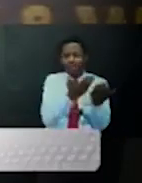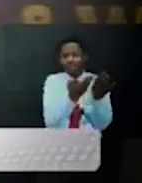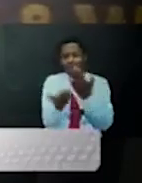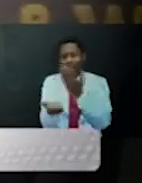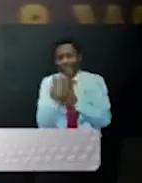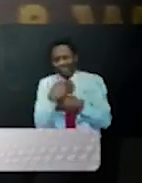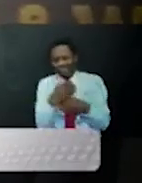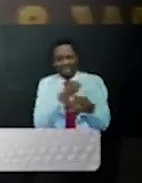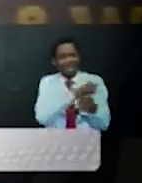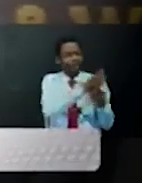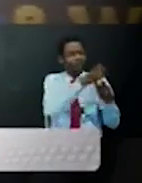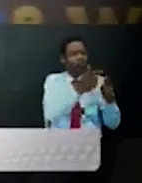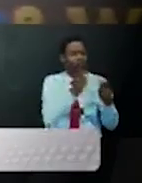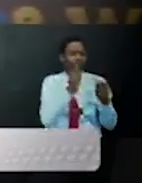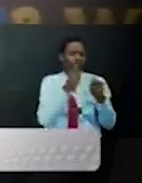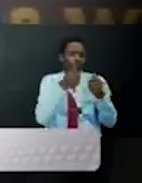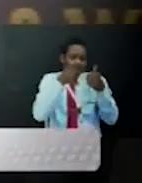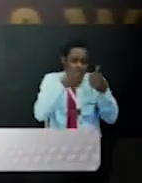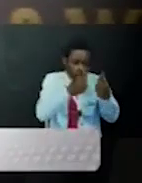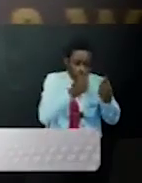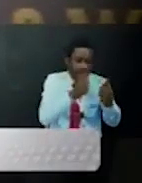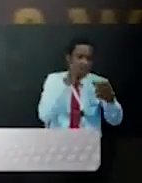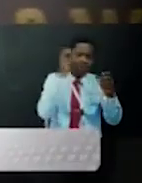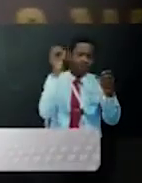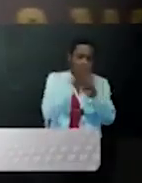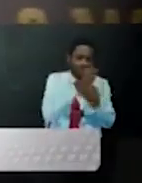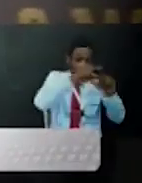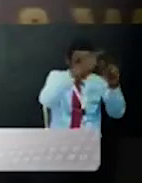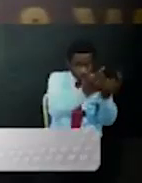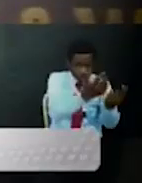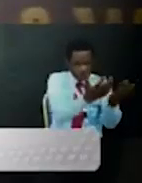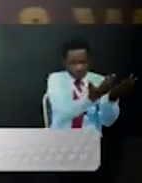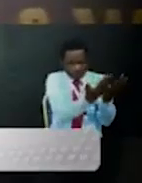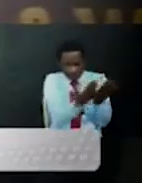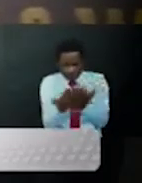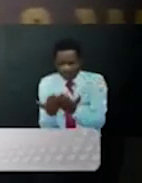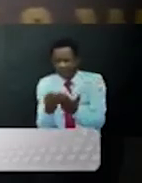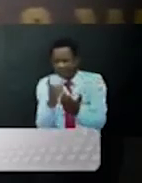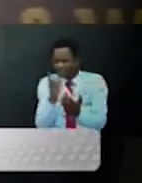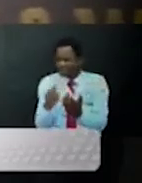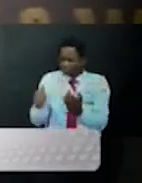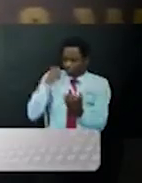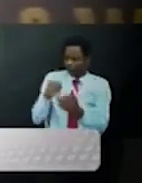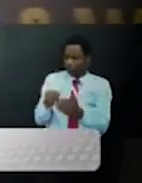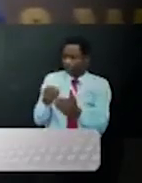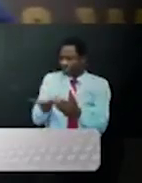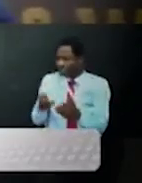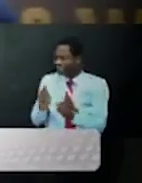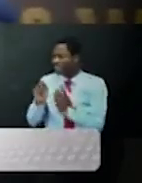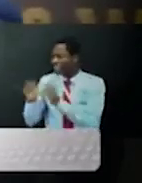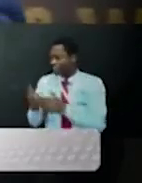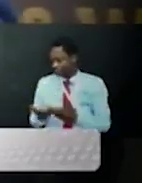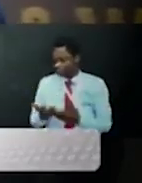people. And then David said, no, give them some. They covered the back. And from that day on, David made that